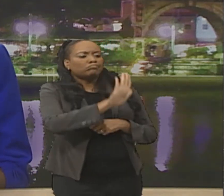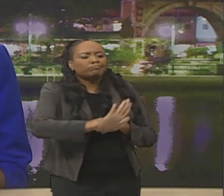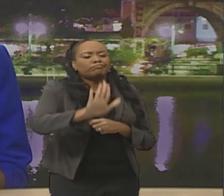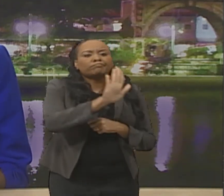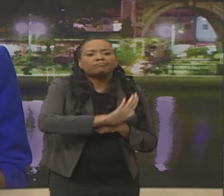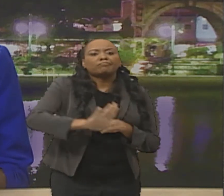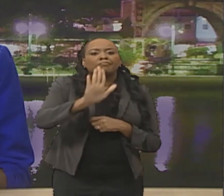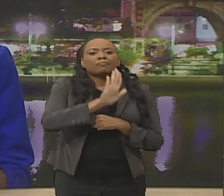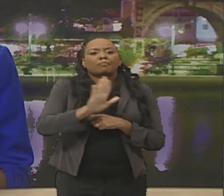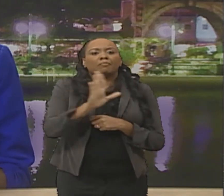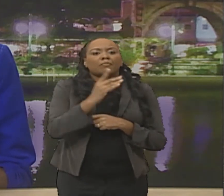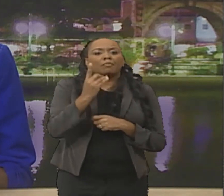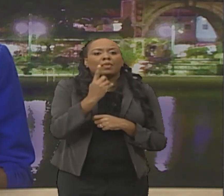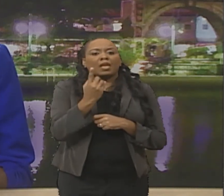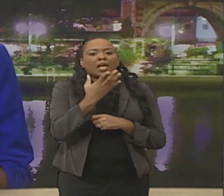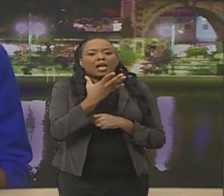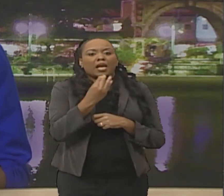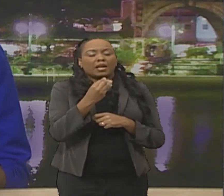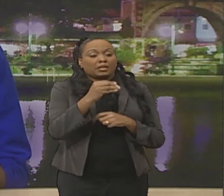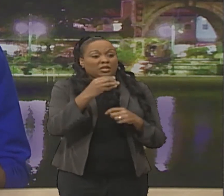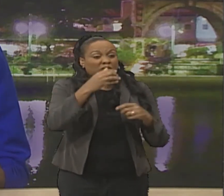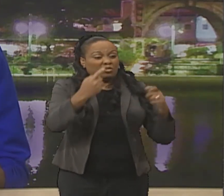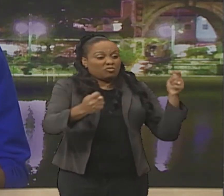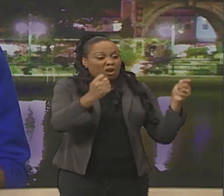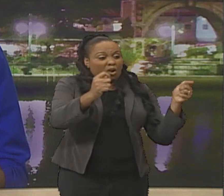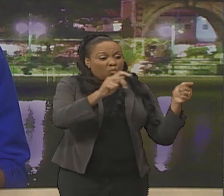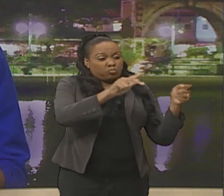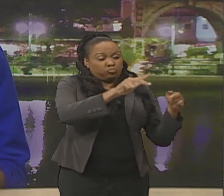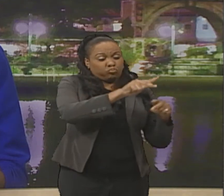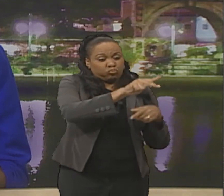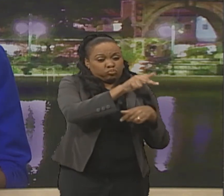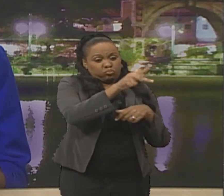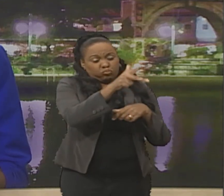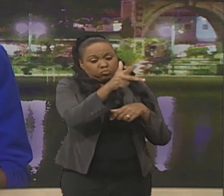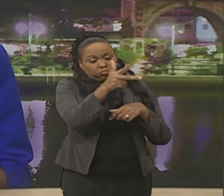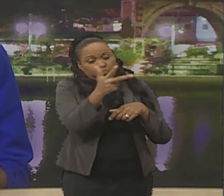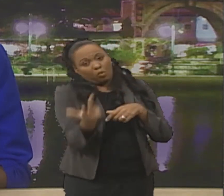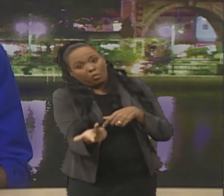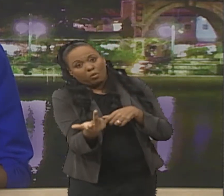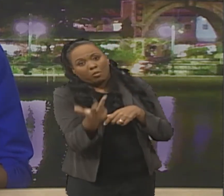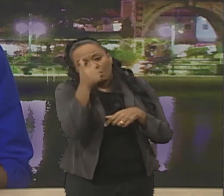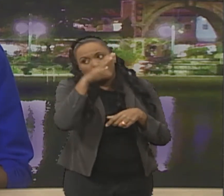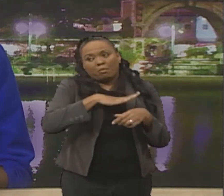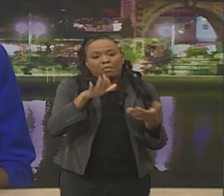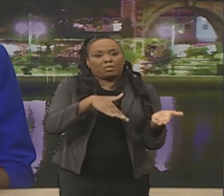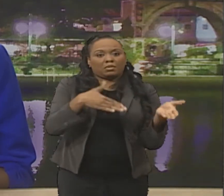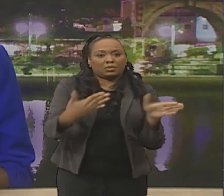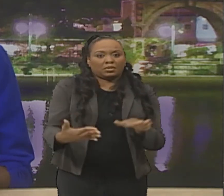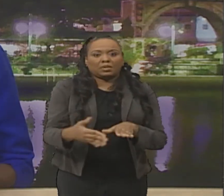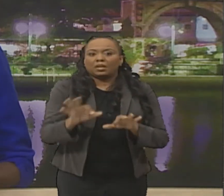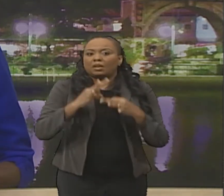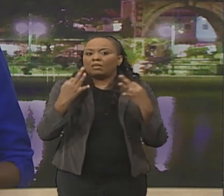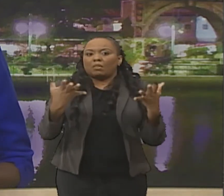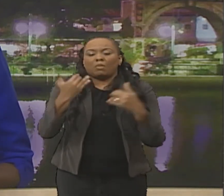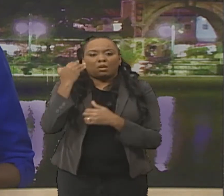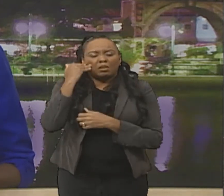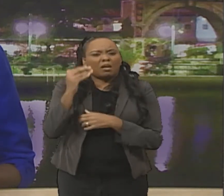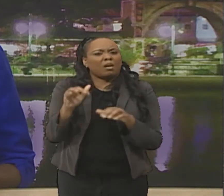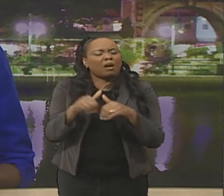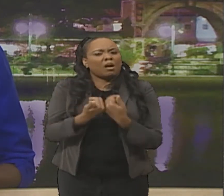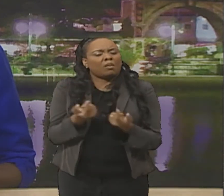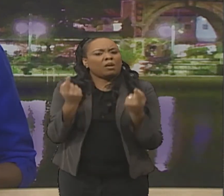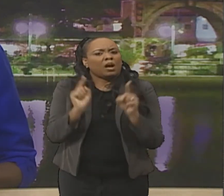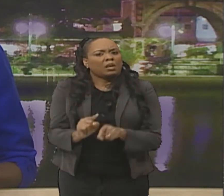block factory he was cleaning apparently turned on while he was inside of it. His family is now demanding answers as we hear from